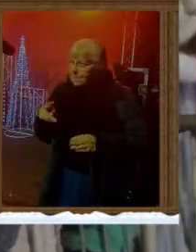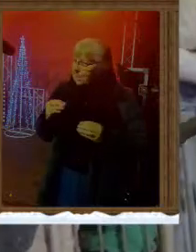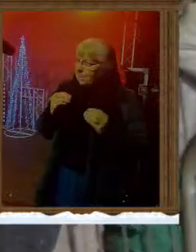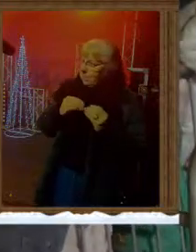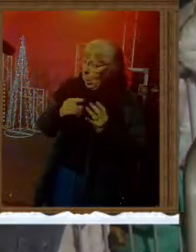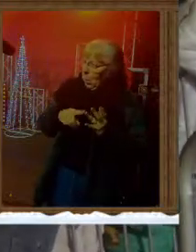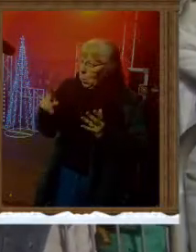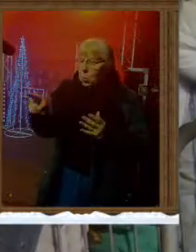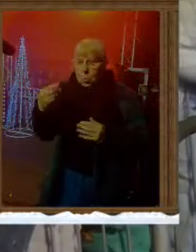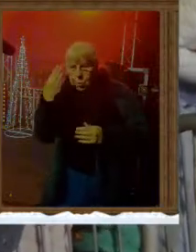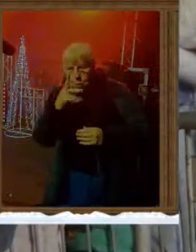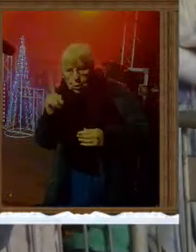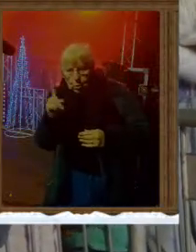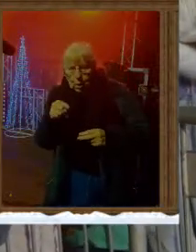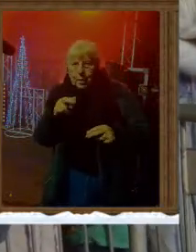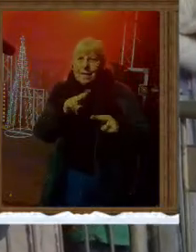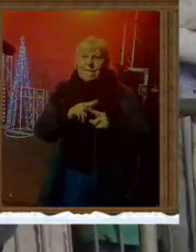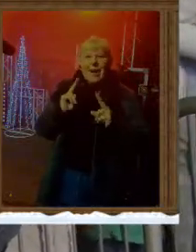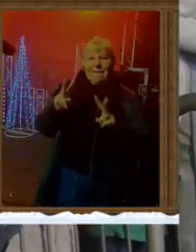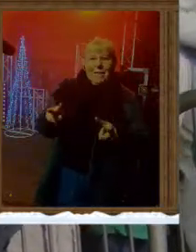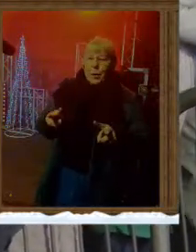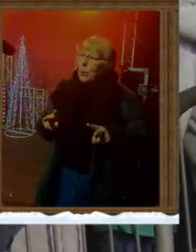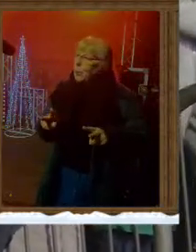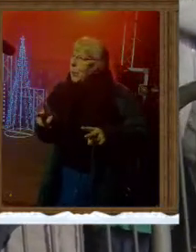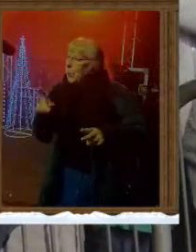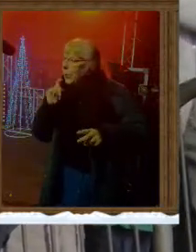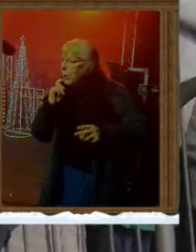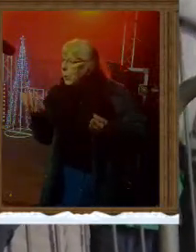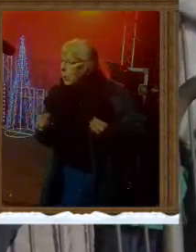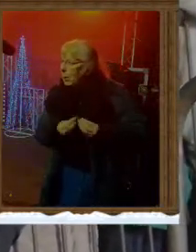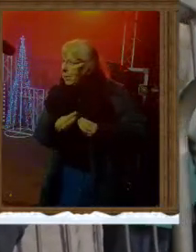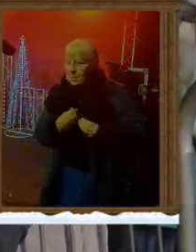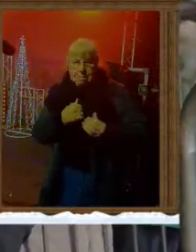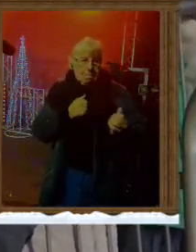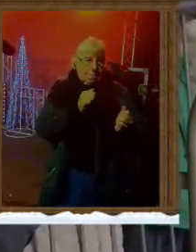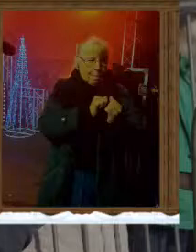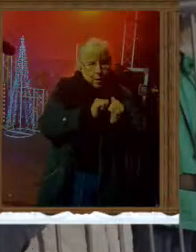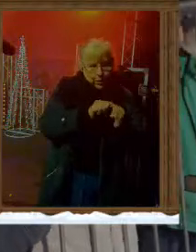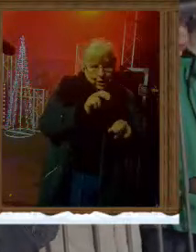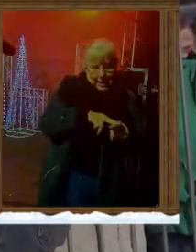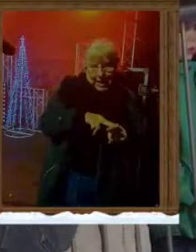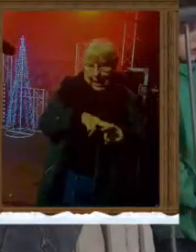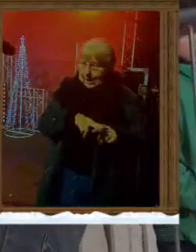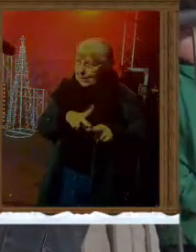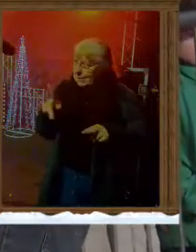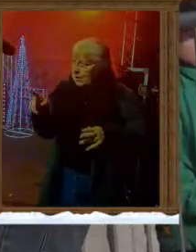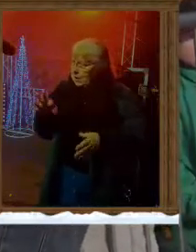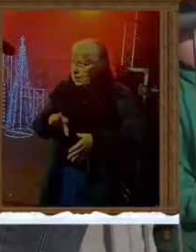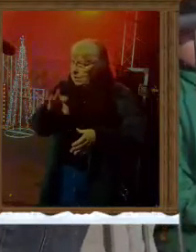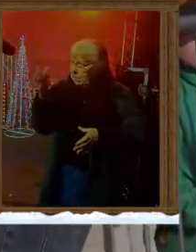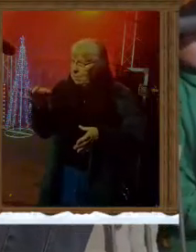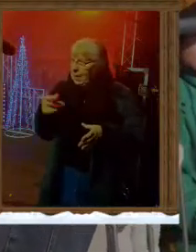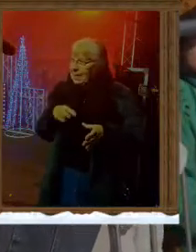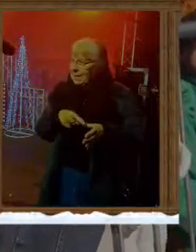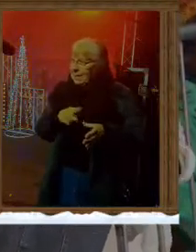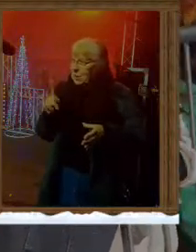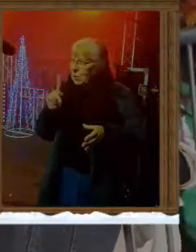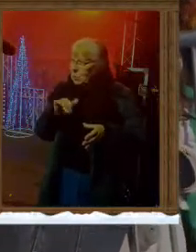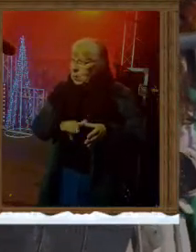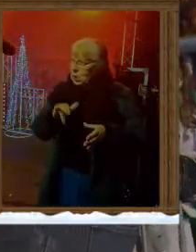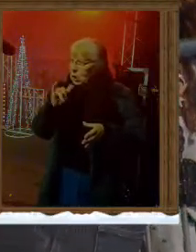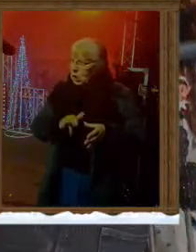What's your school? Fairview. And who are you here with tonight? My brother and my dad. Okay, you're going to get to pick a present from Santa. Any